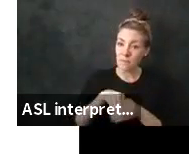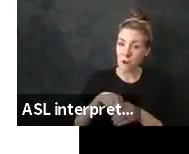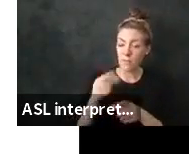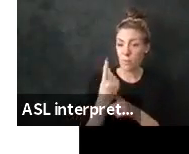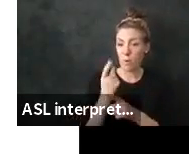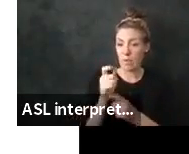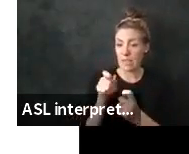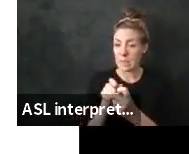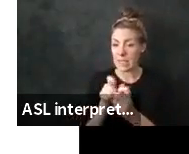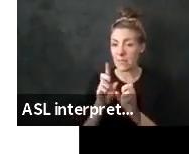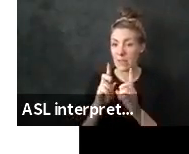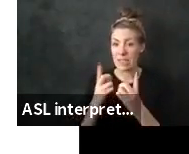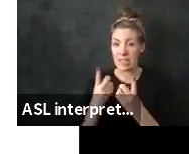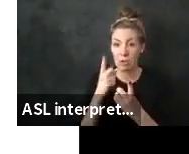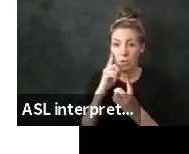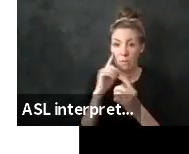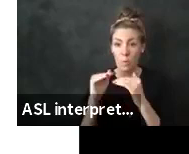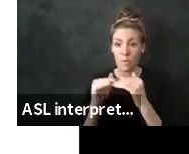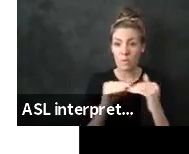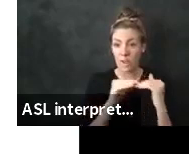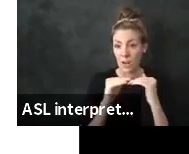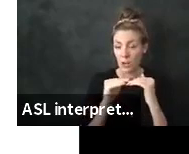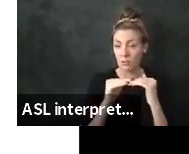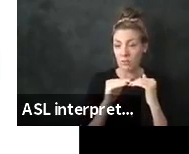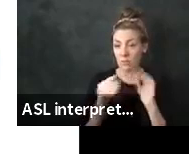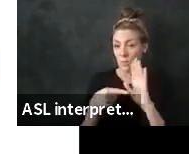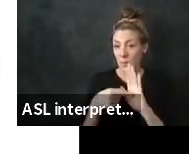and effective representation?